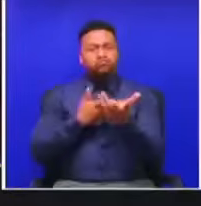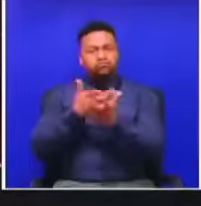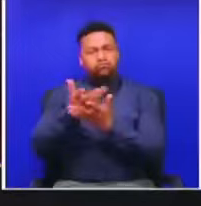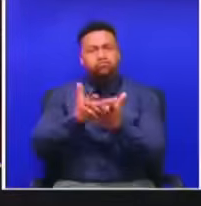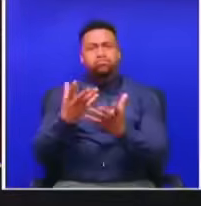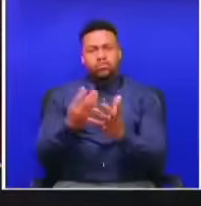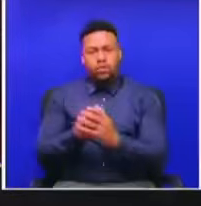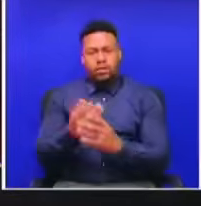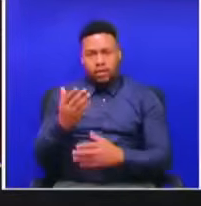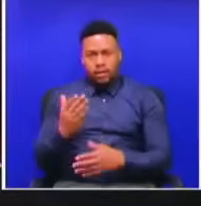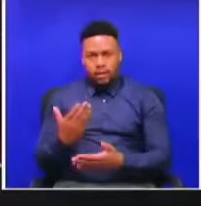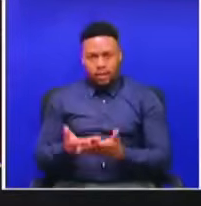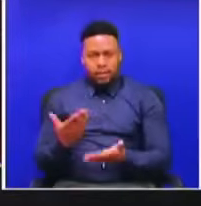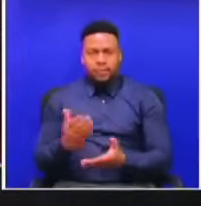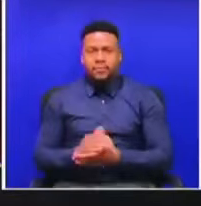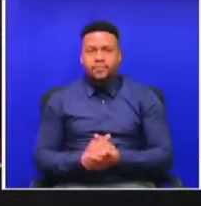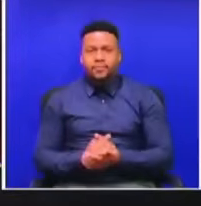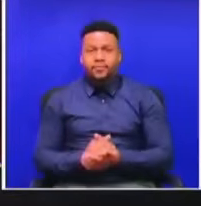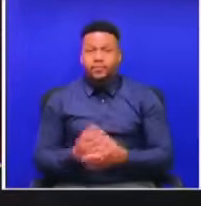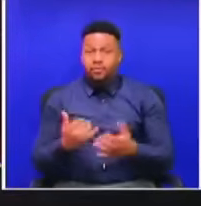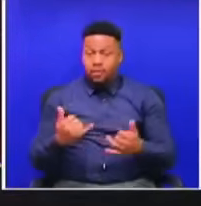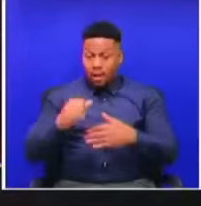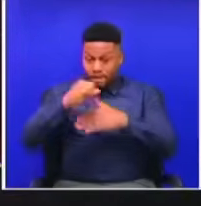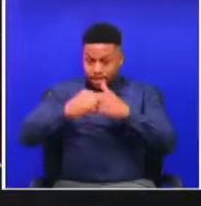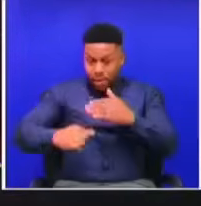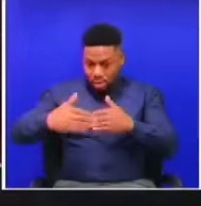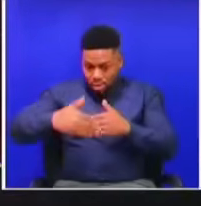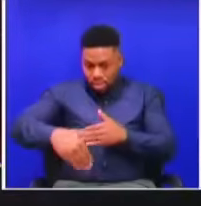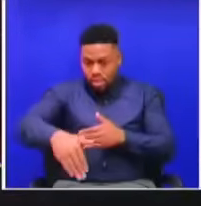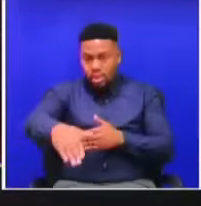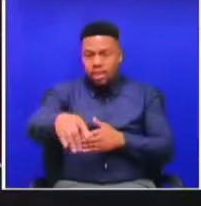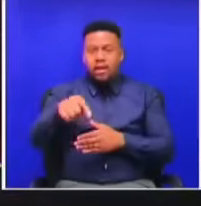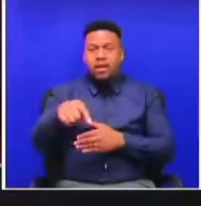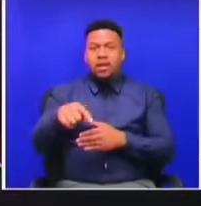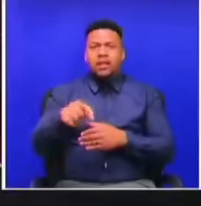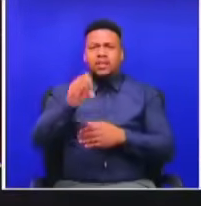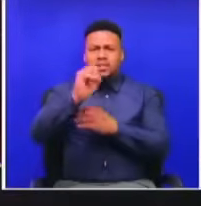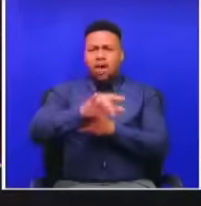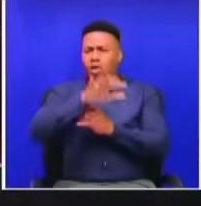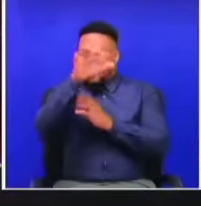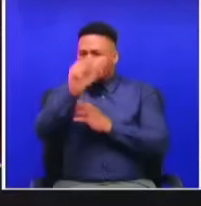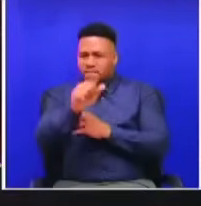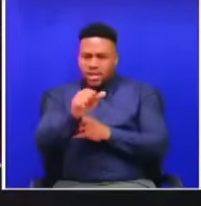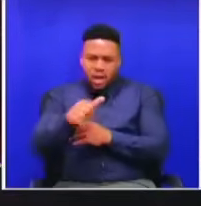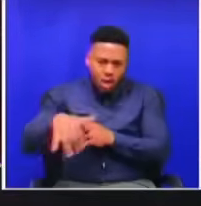South Africans from across the length and the breadth of the country will